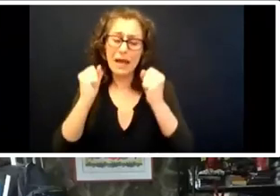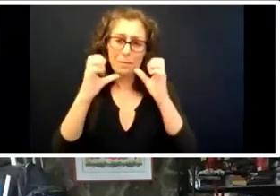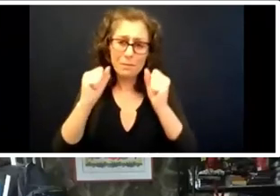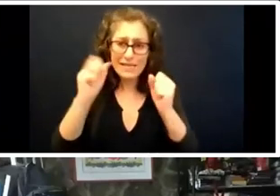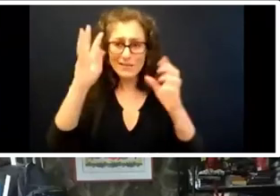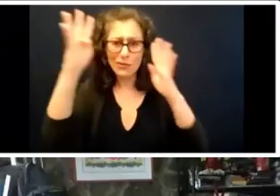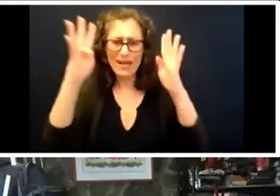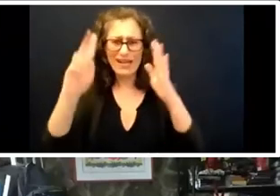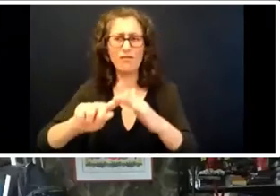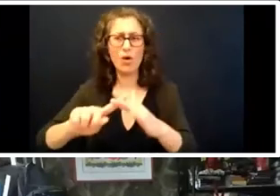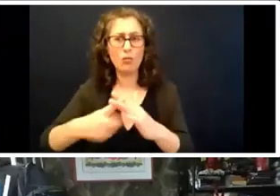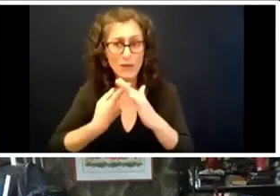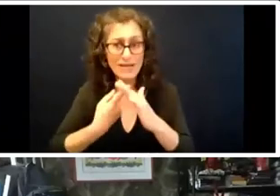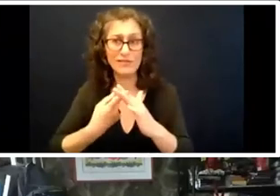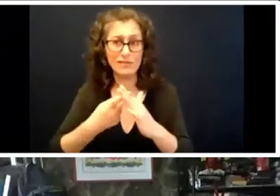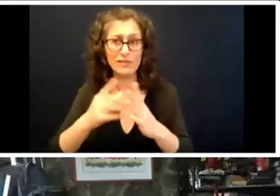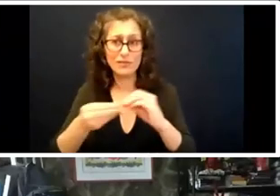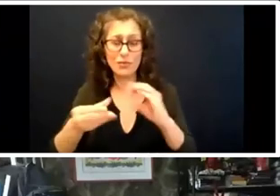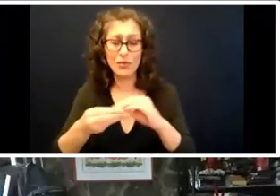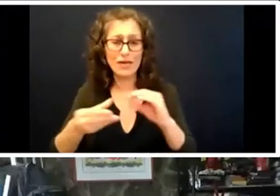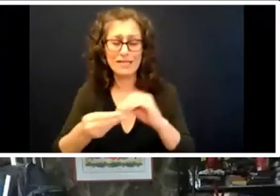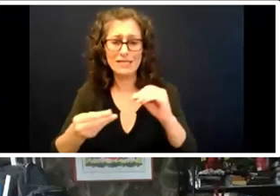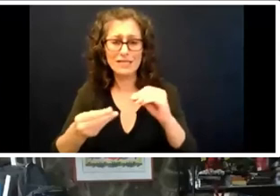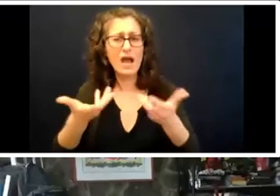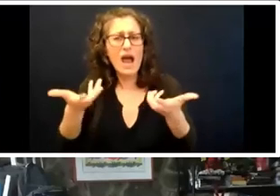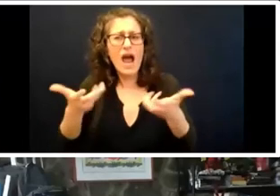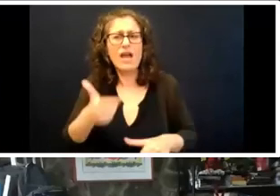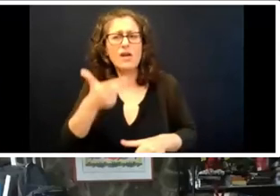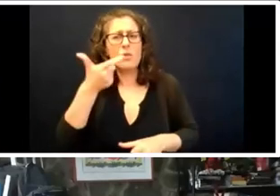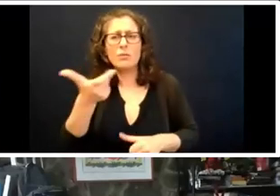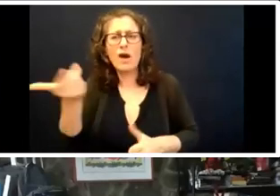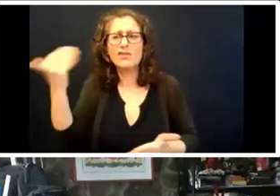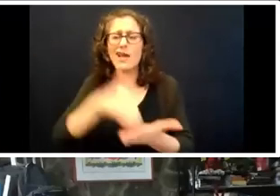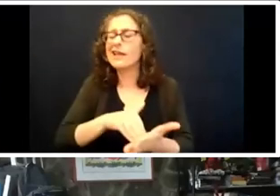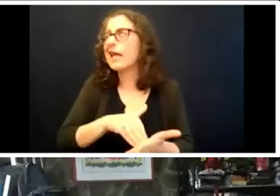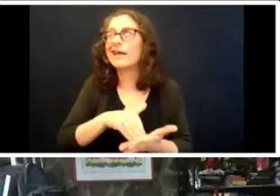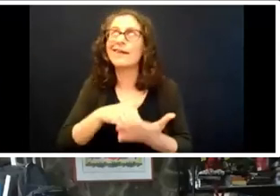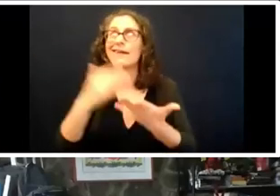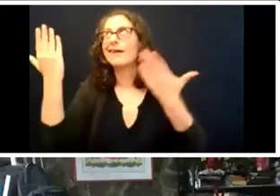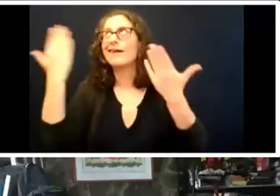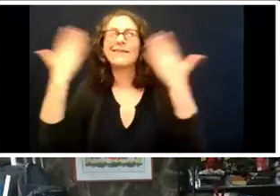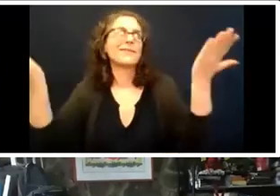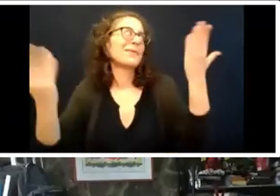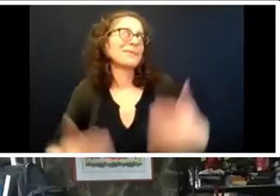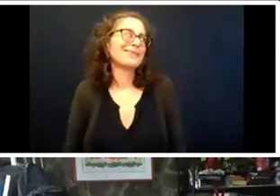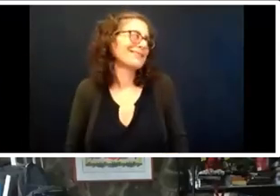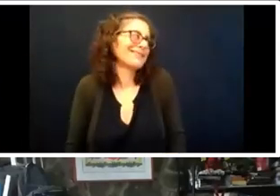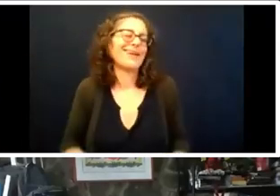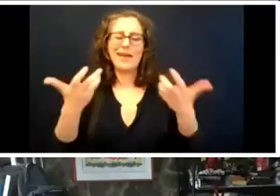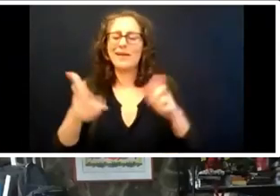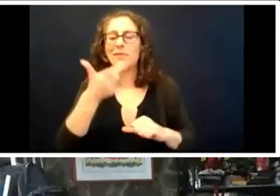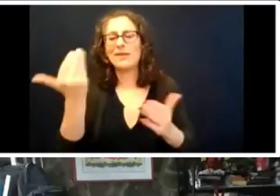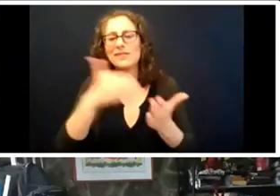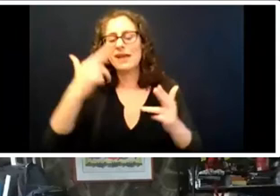original stories. Like, I don't need to see another, I don't need to see another